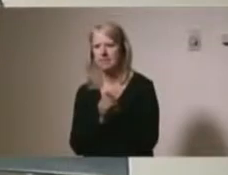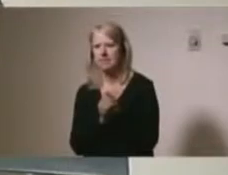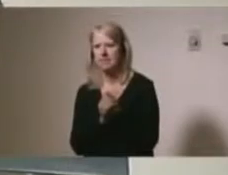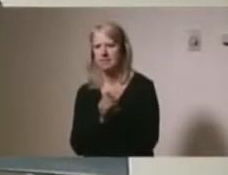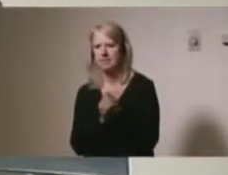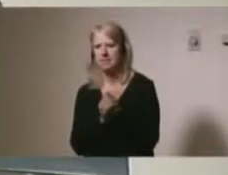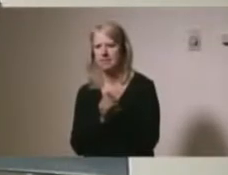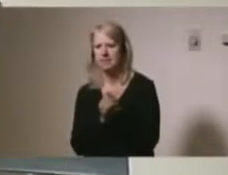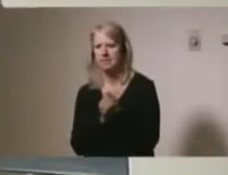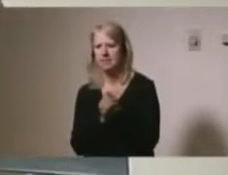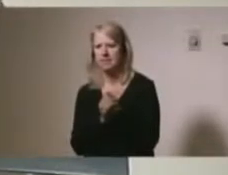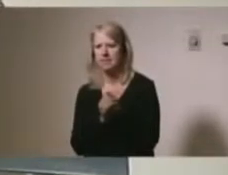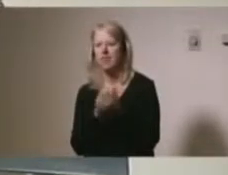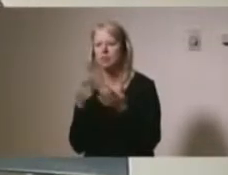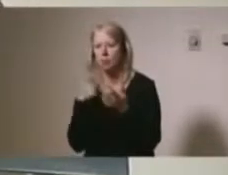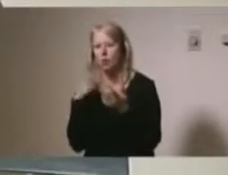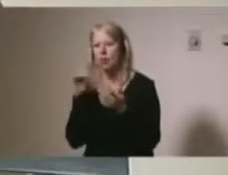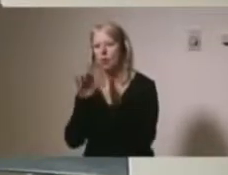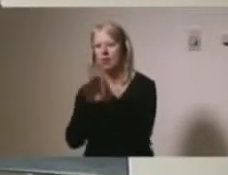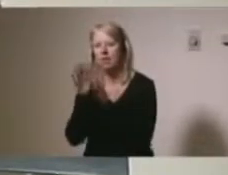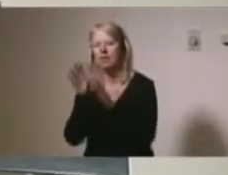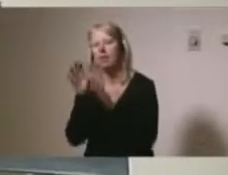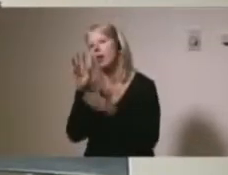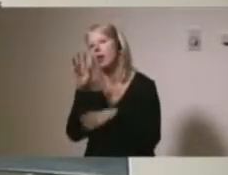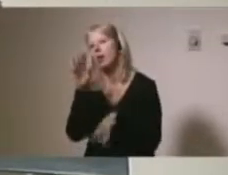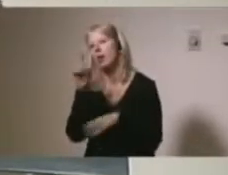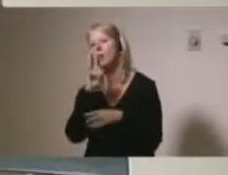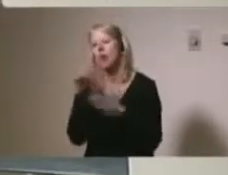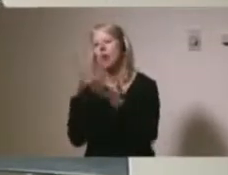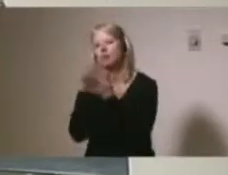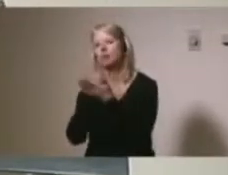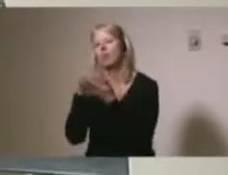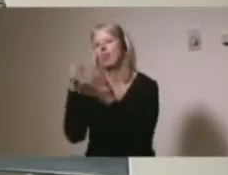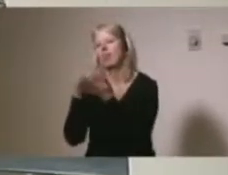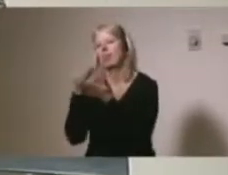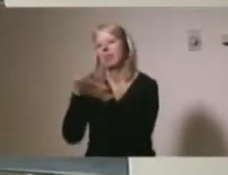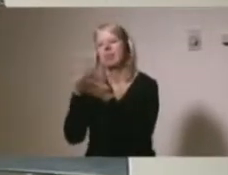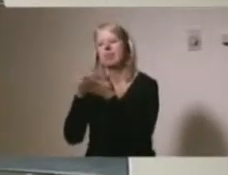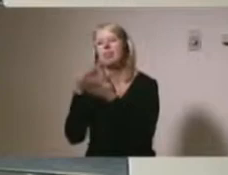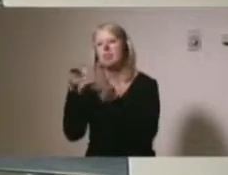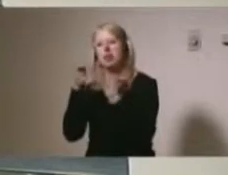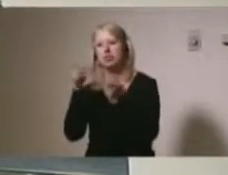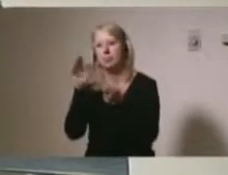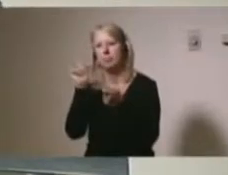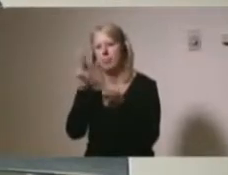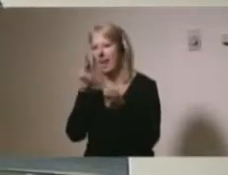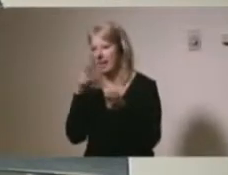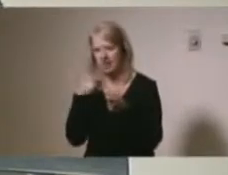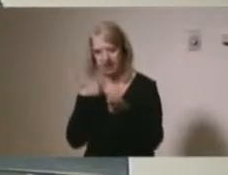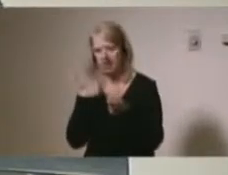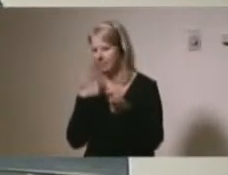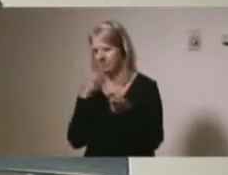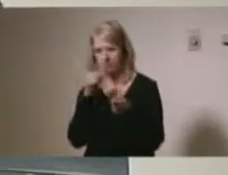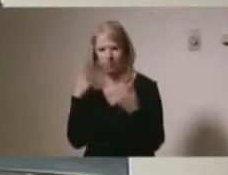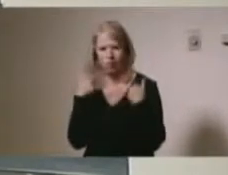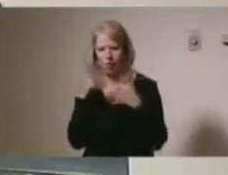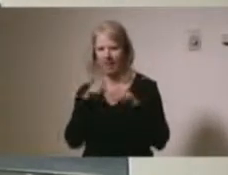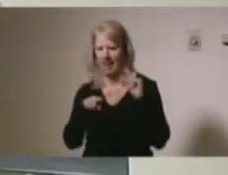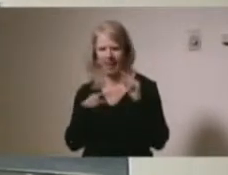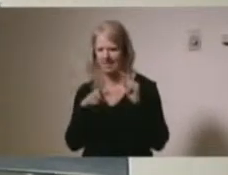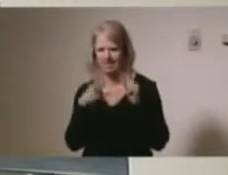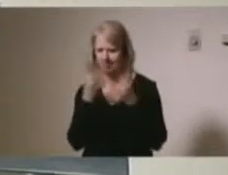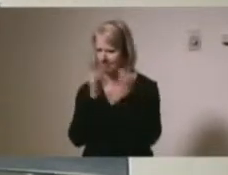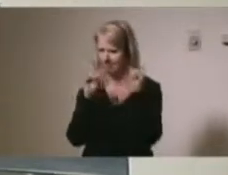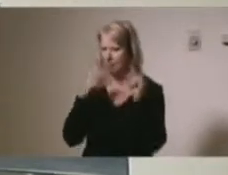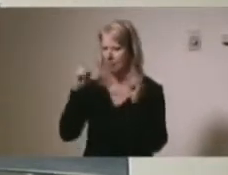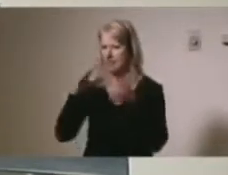developed a wealth management bank for the richest people. We couldn't do that alone because we didn't have the infrastructure to do that. So